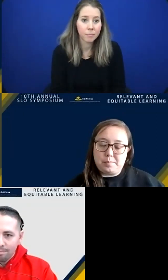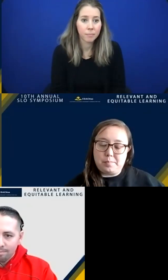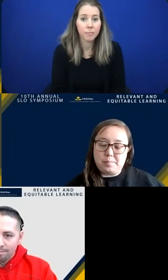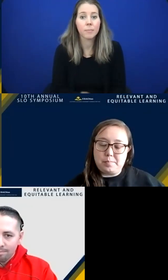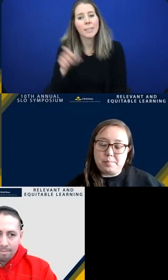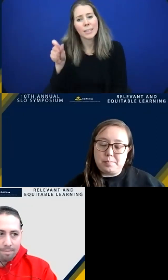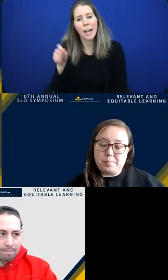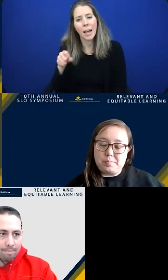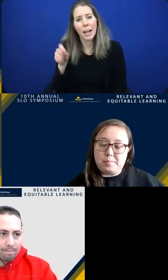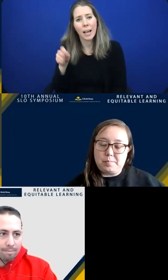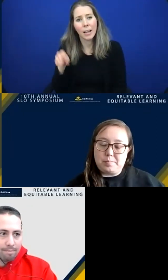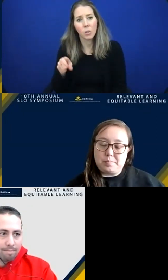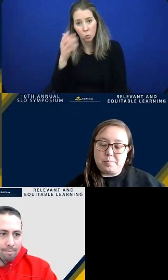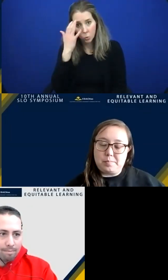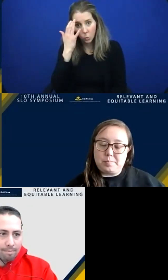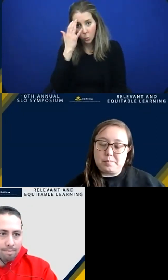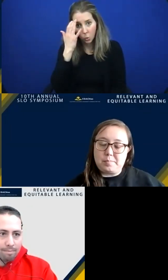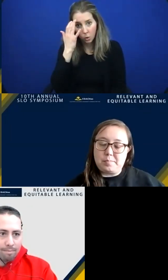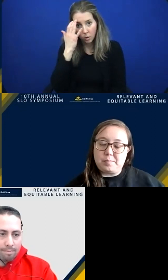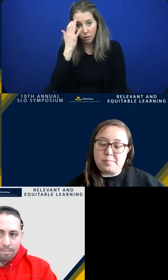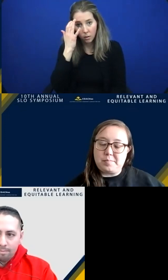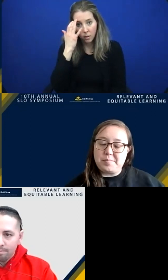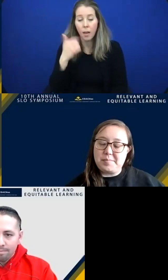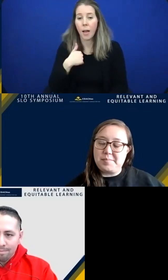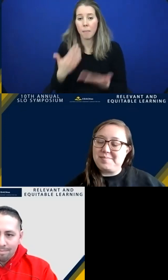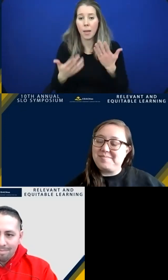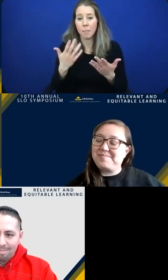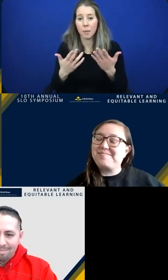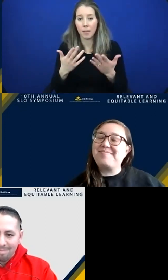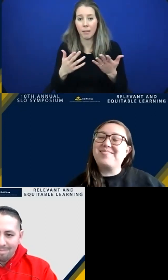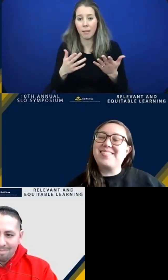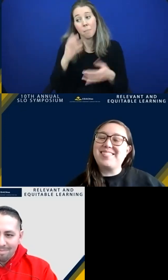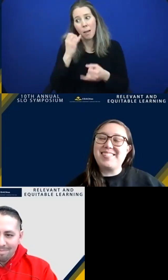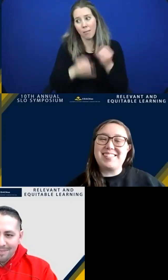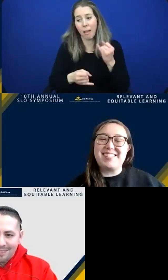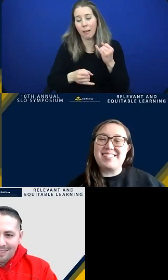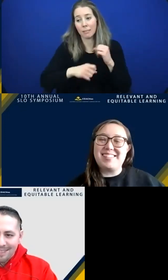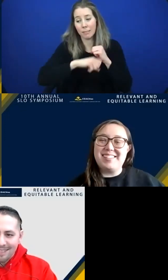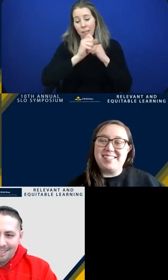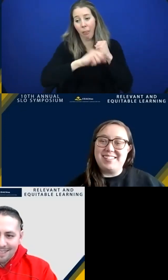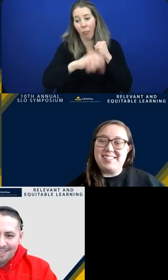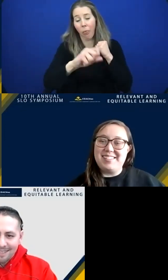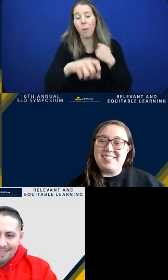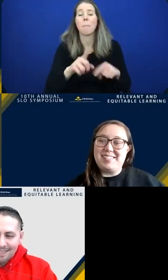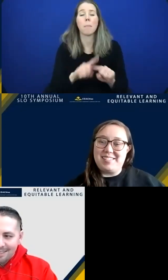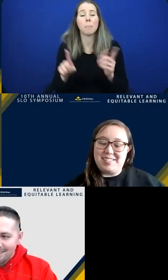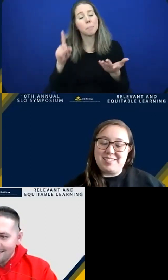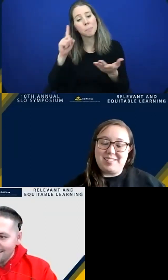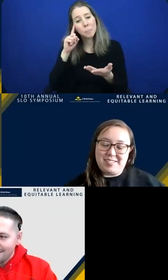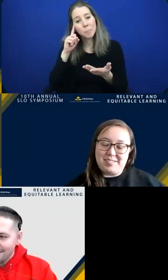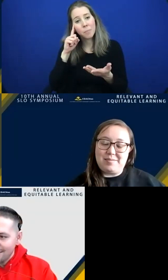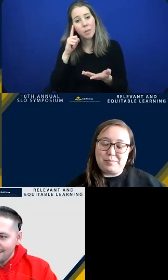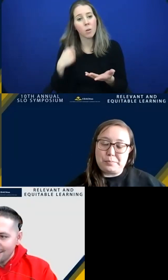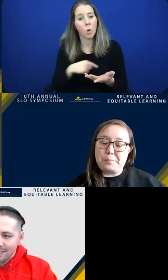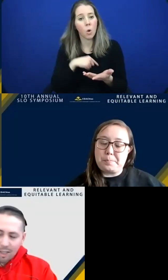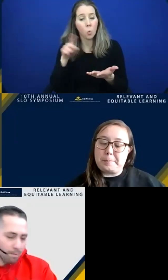Yeah, I might have stolen my own thunder with my last rant, but I think we need to